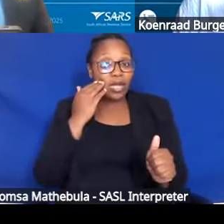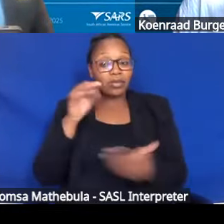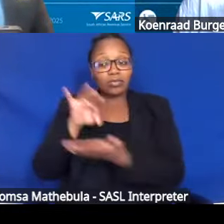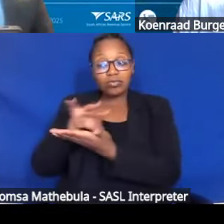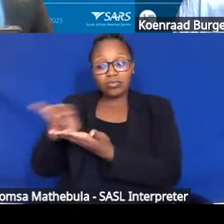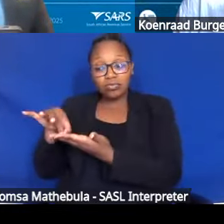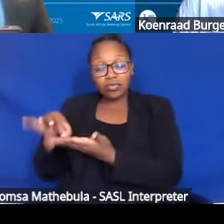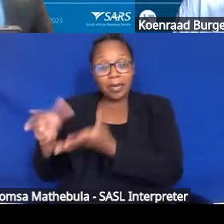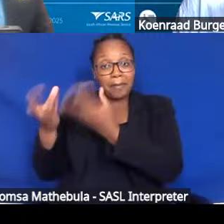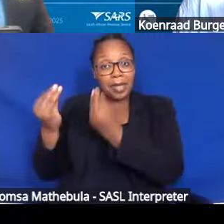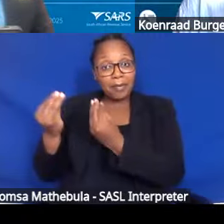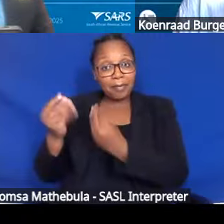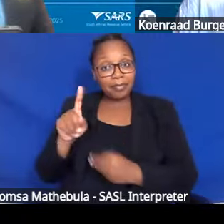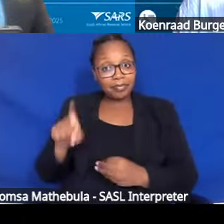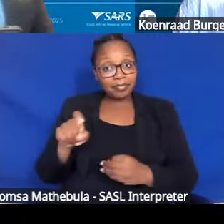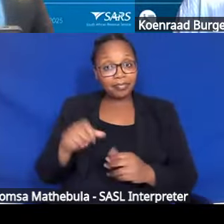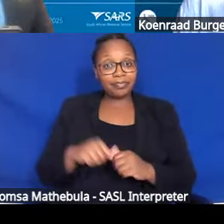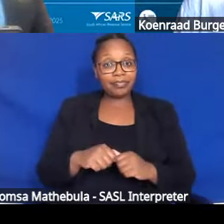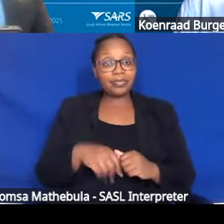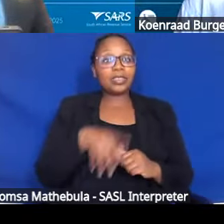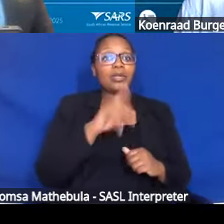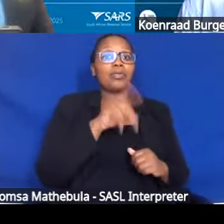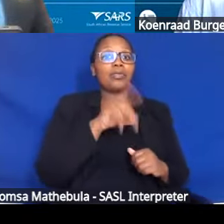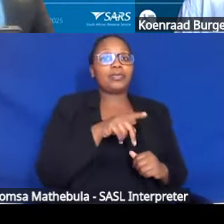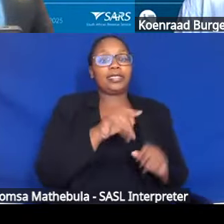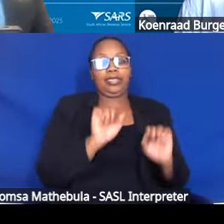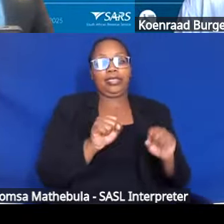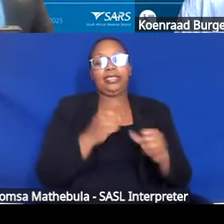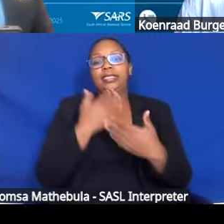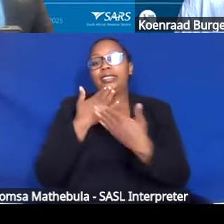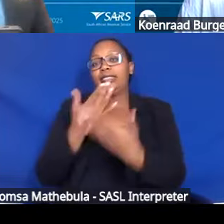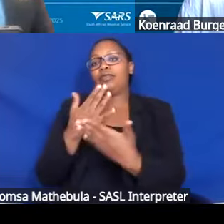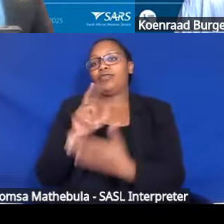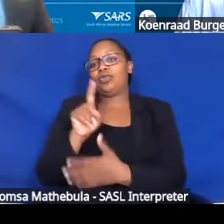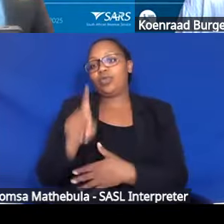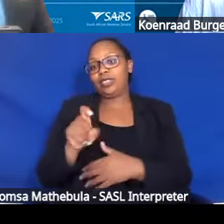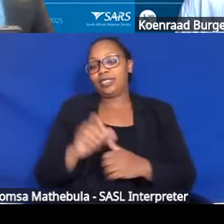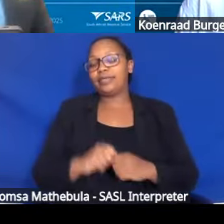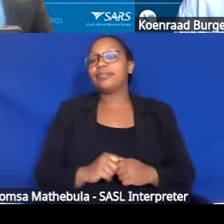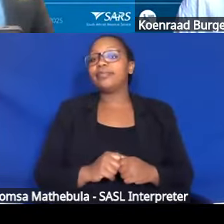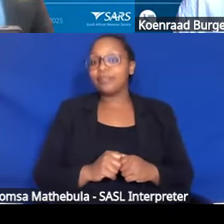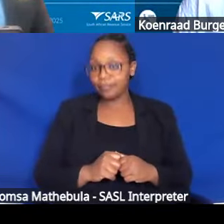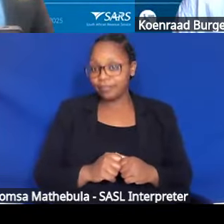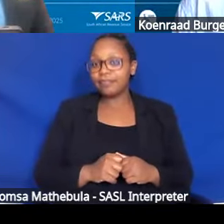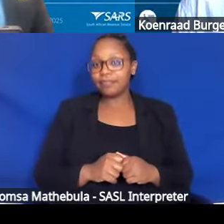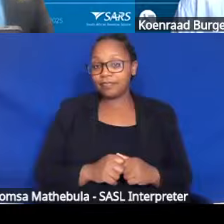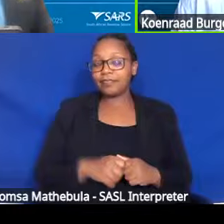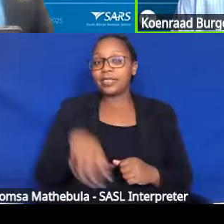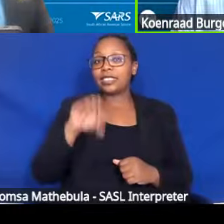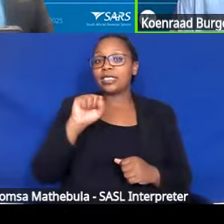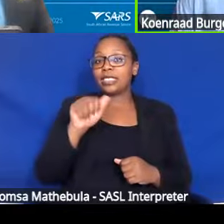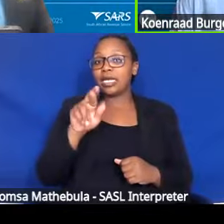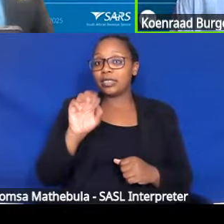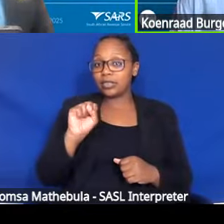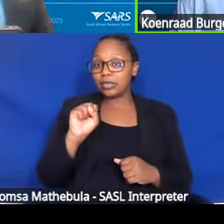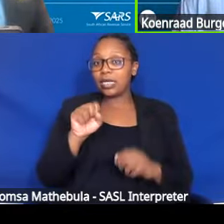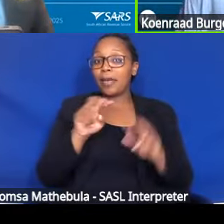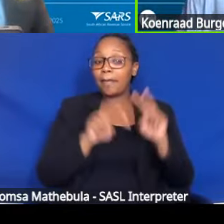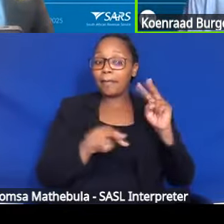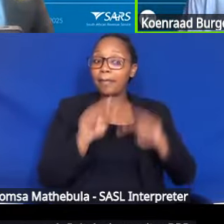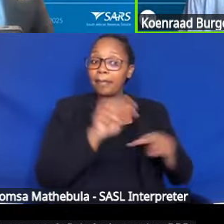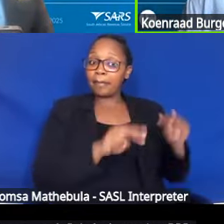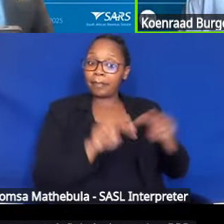Thank you very much for the question. Yes, we definitely do monitor BBEE